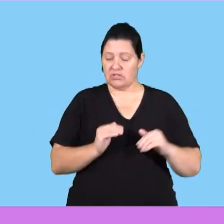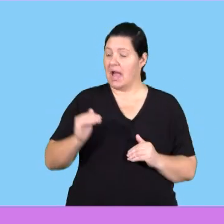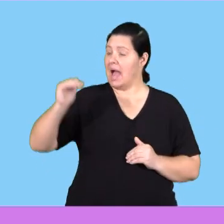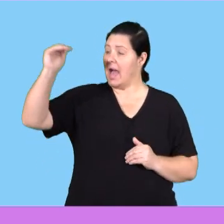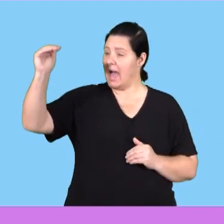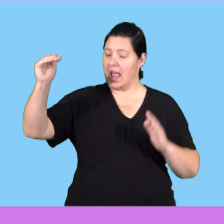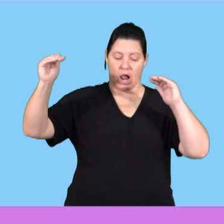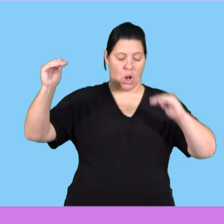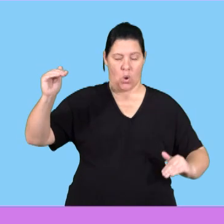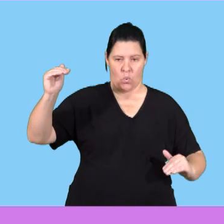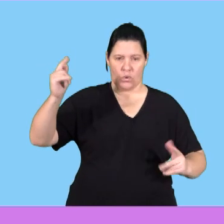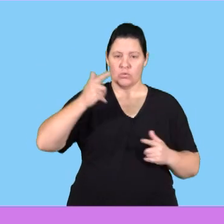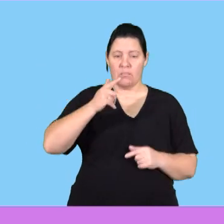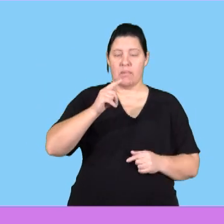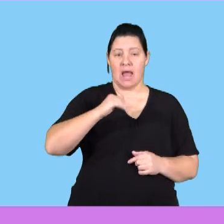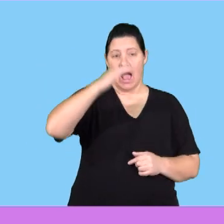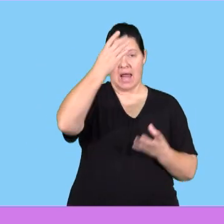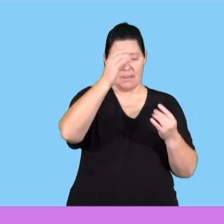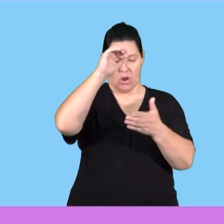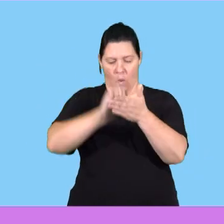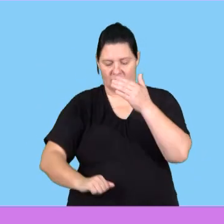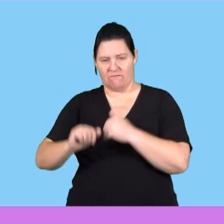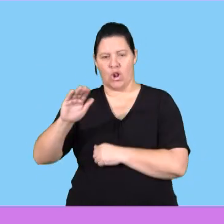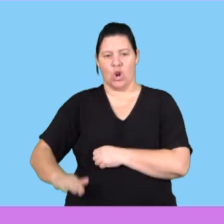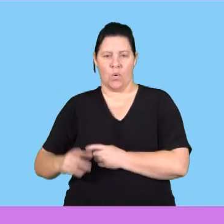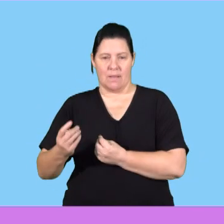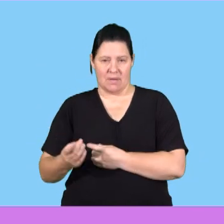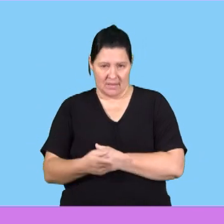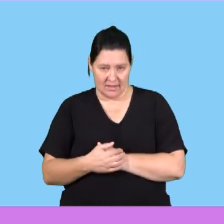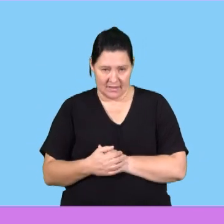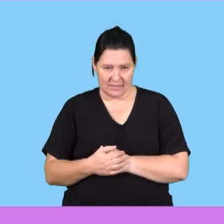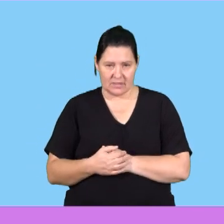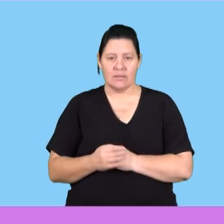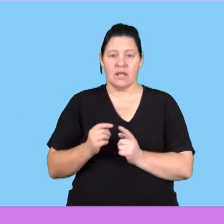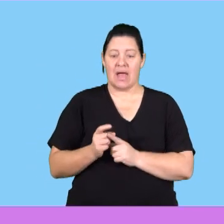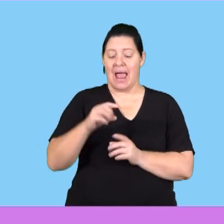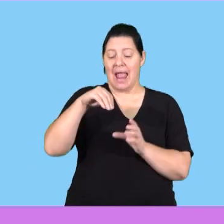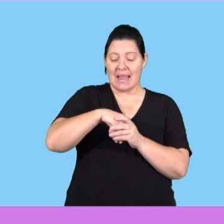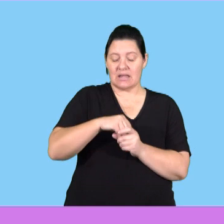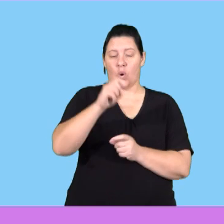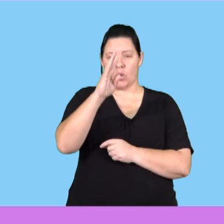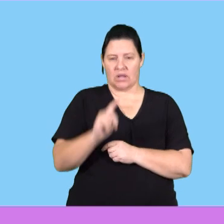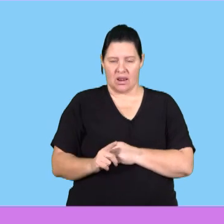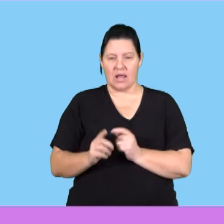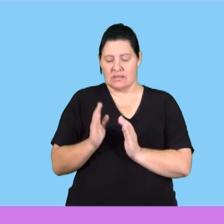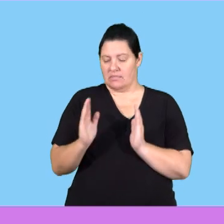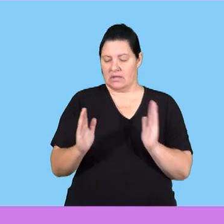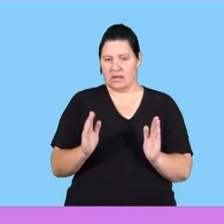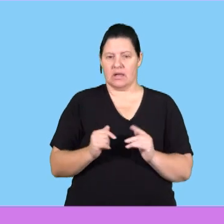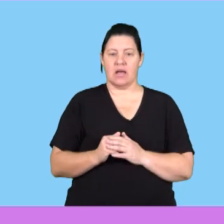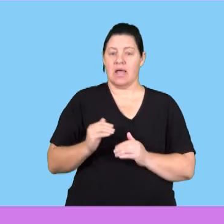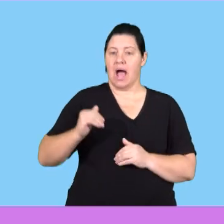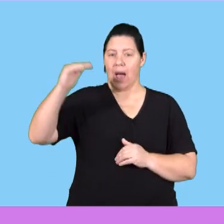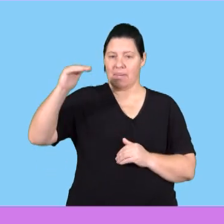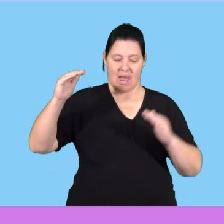difference between the highest and the lowest value. Then also important to know is that the interquartile range is the difference between